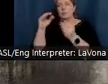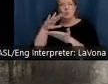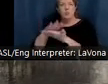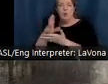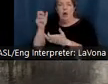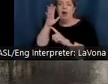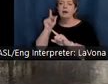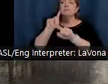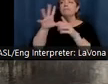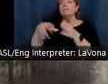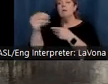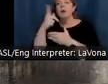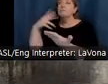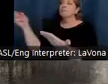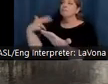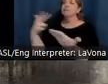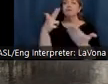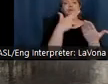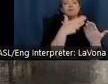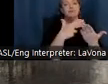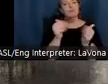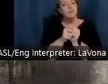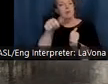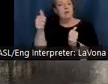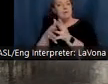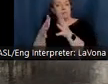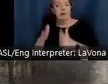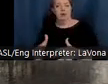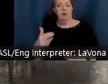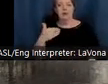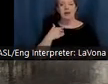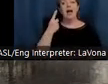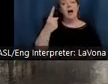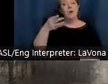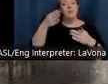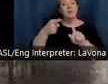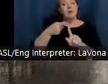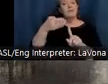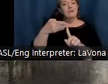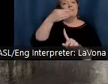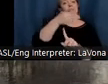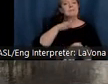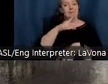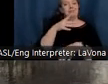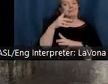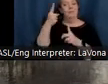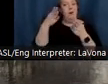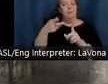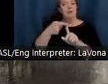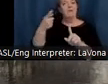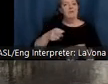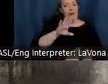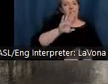young American painters, under the direction of a Boston native and early Impressionist rank